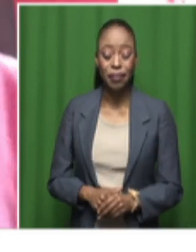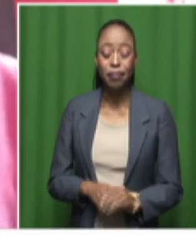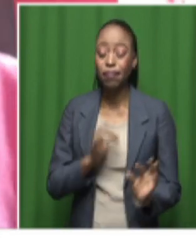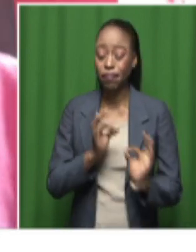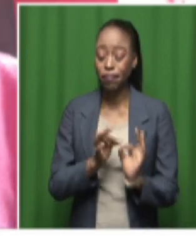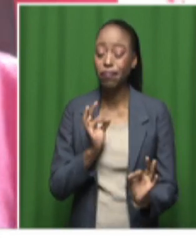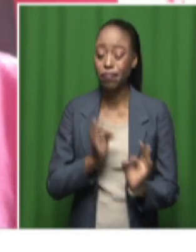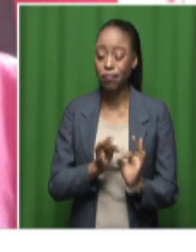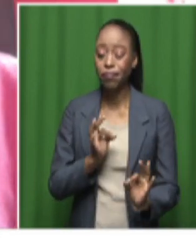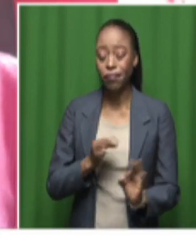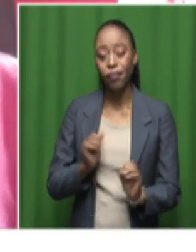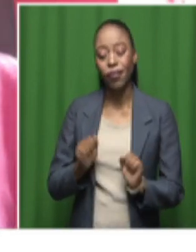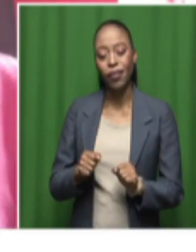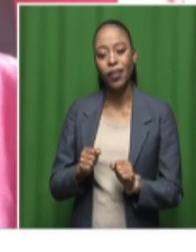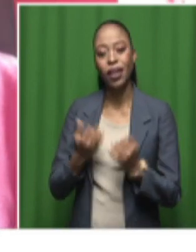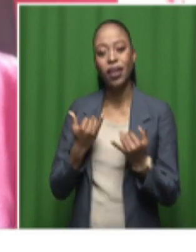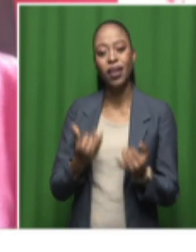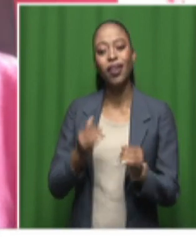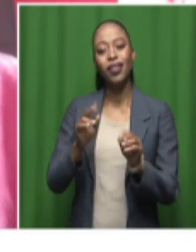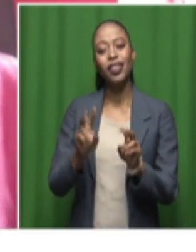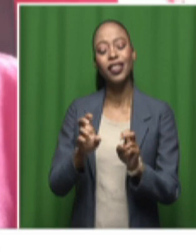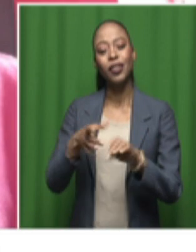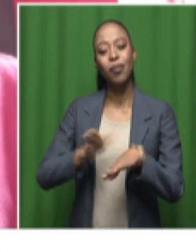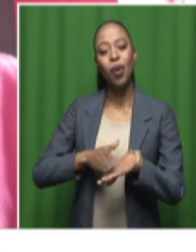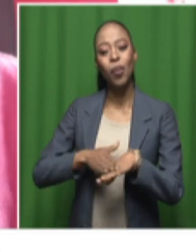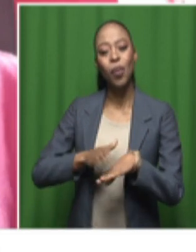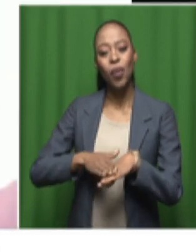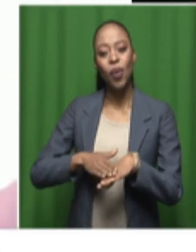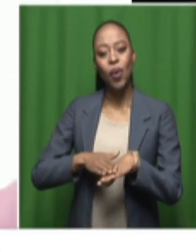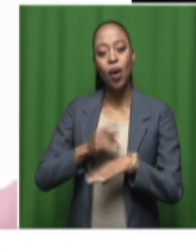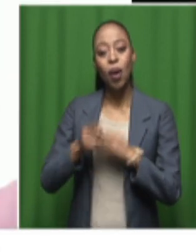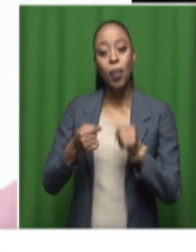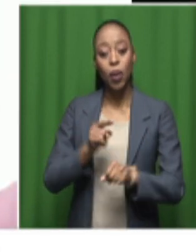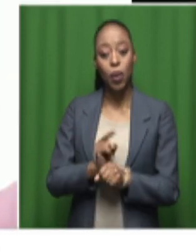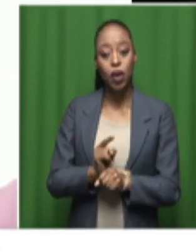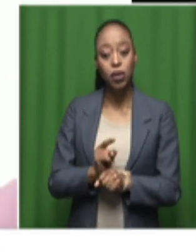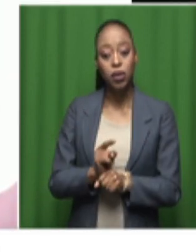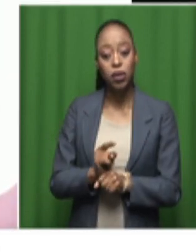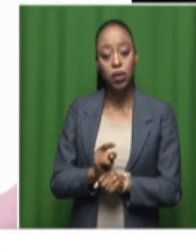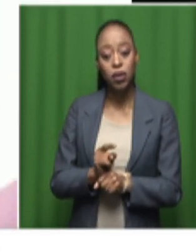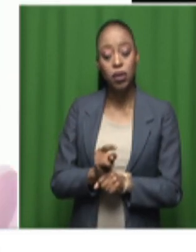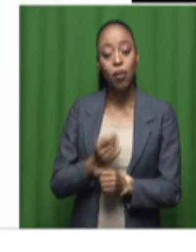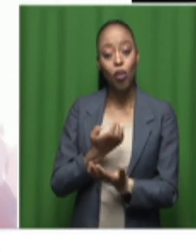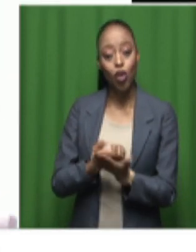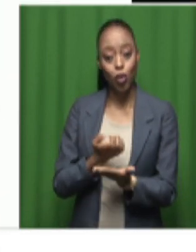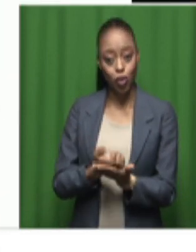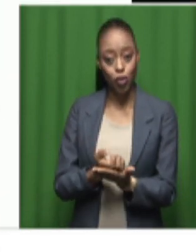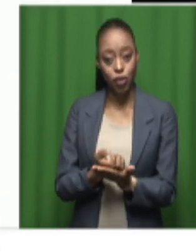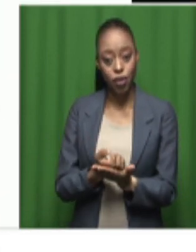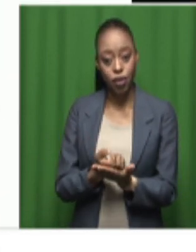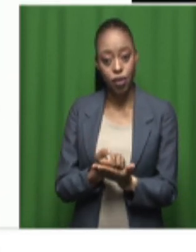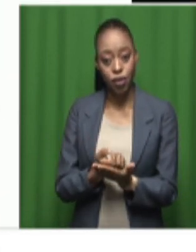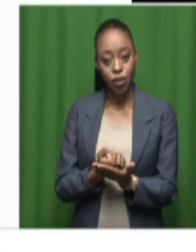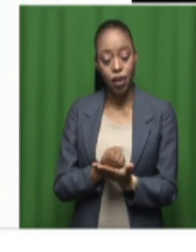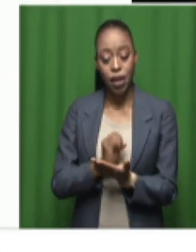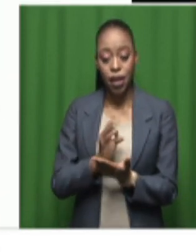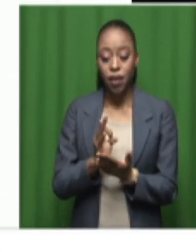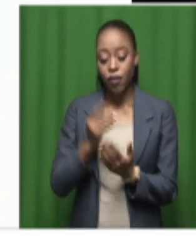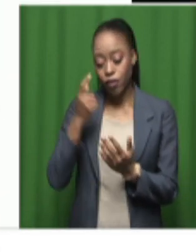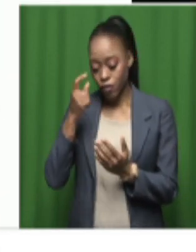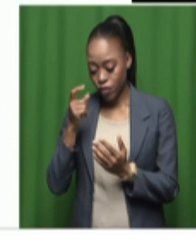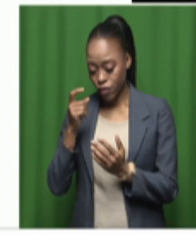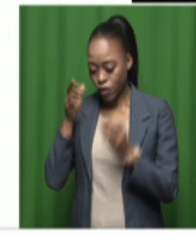Exactly, and that raises another aspect to our overall economy, because when we look at